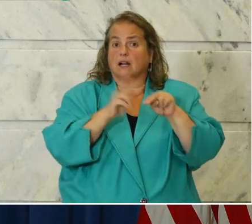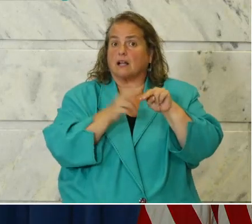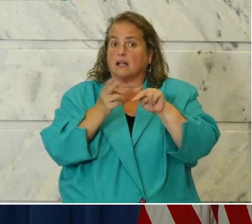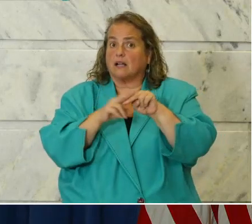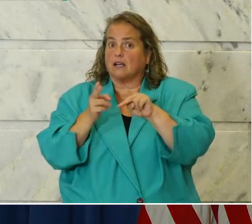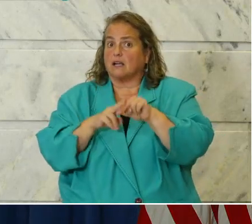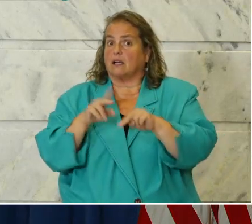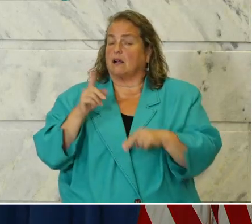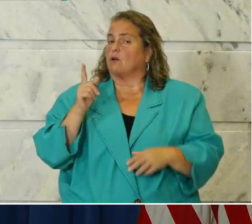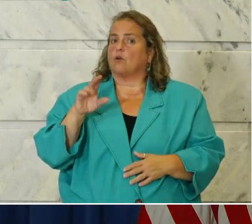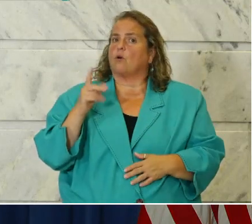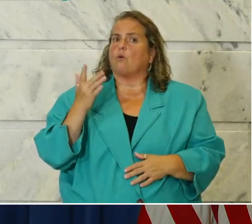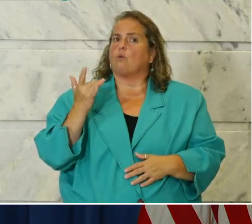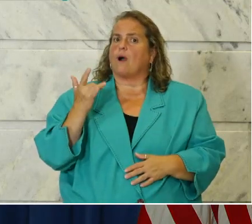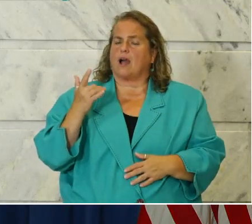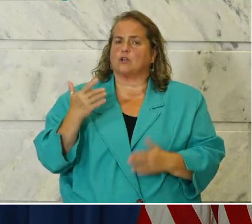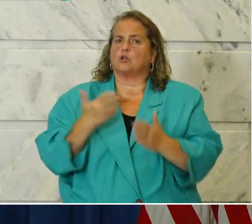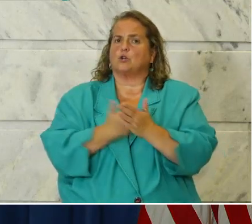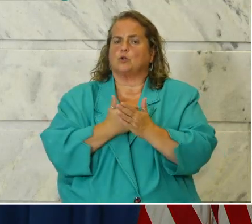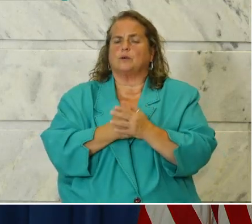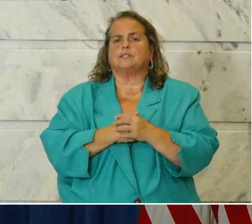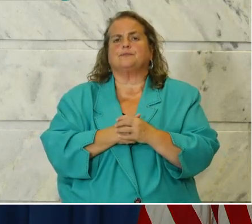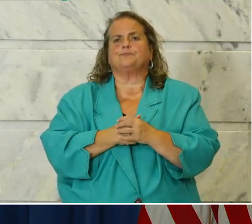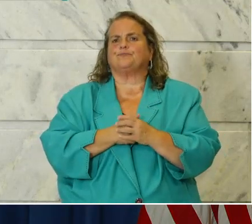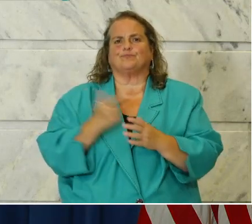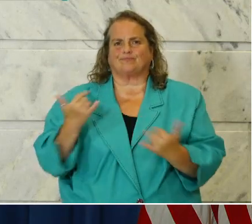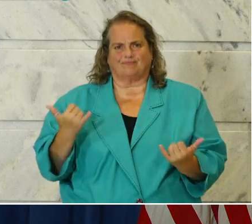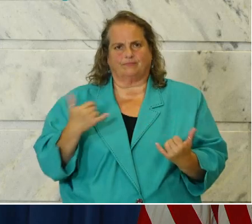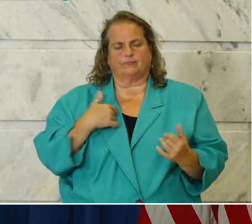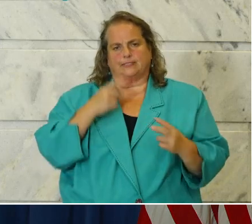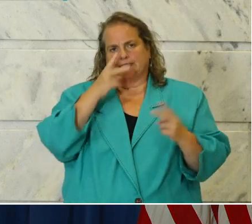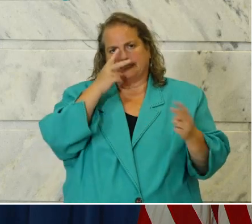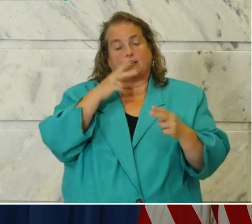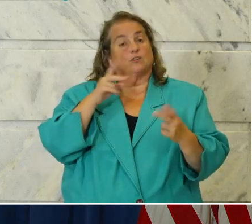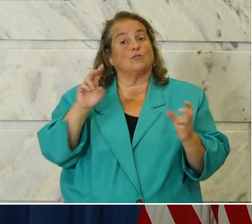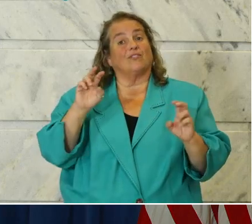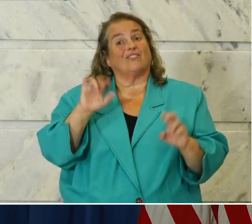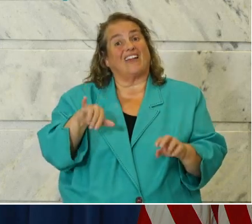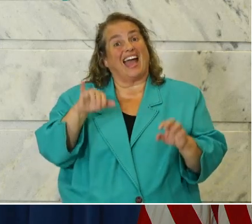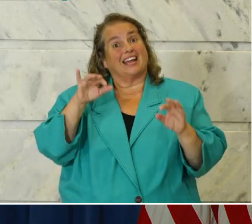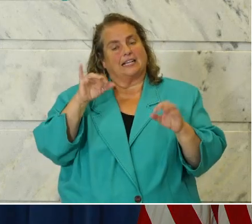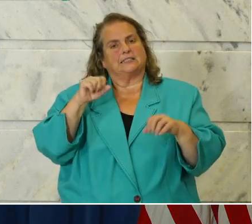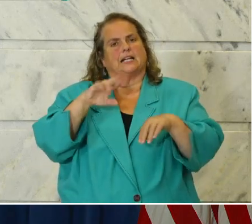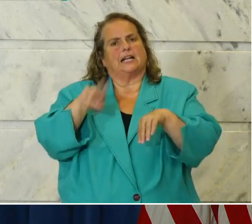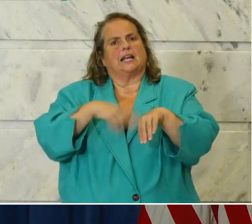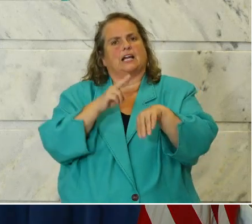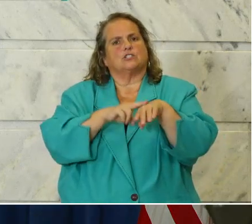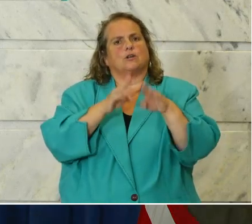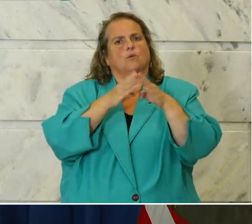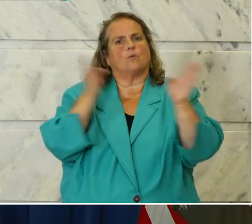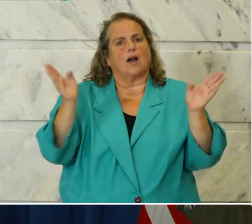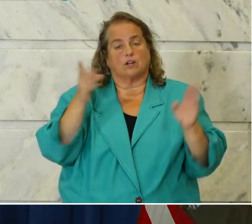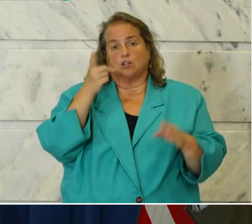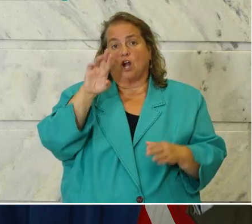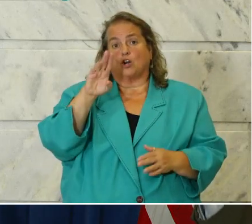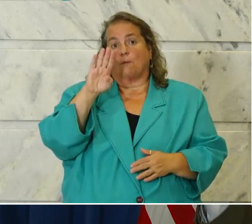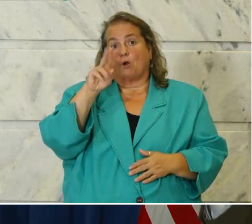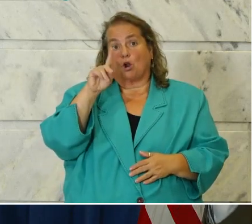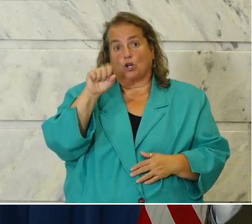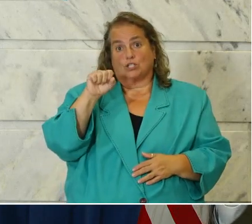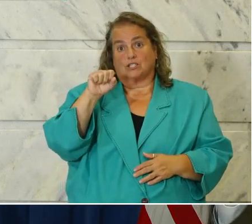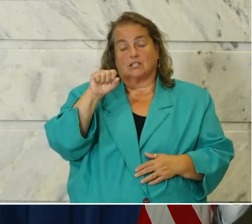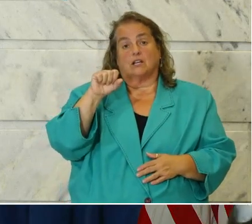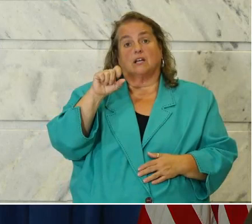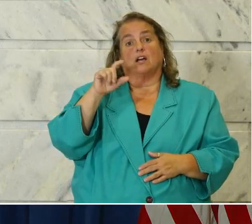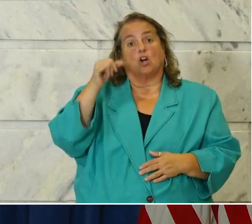in the double digits, there's a lot of new ones in there. That's what we're seeing nationwide. Dr. Burks talked about it when she was down here. We hear about it on our